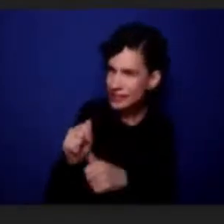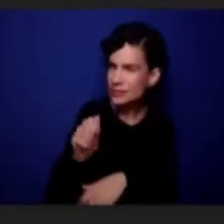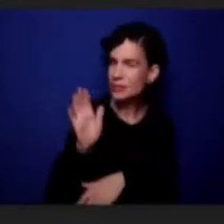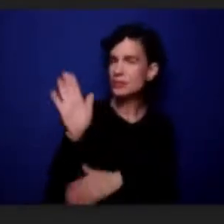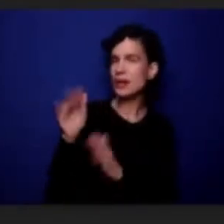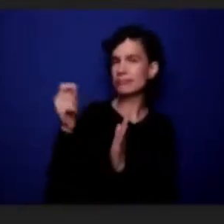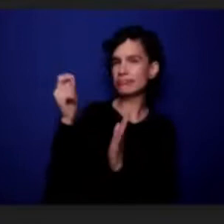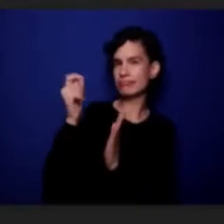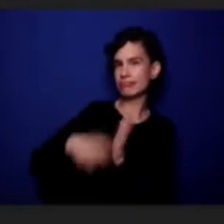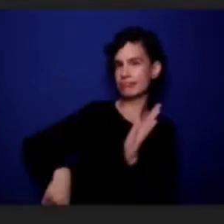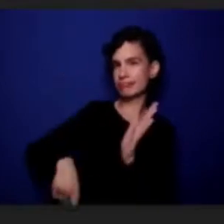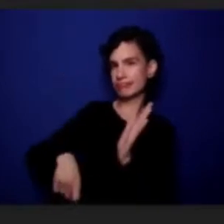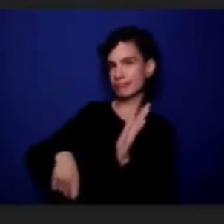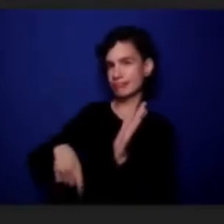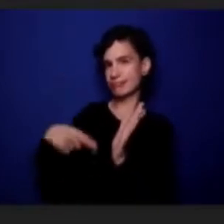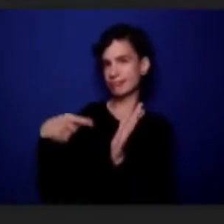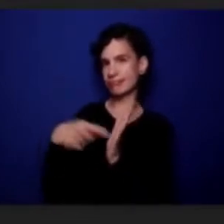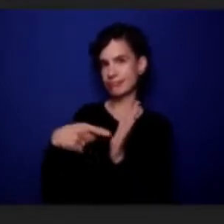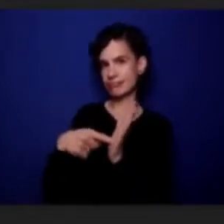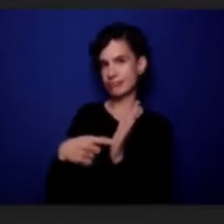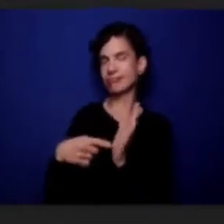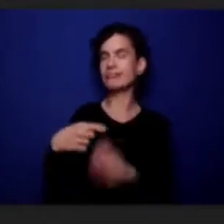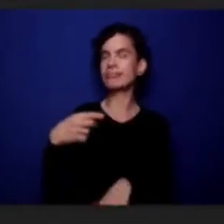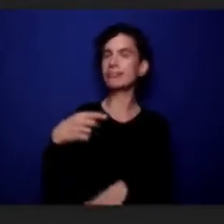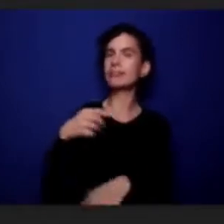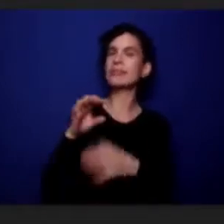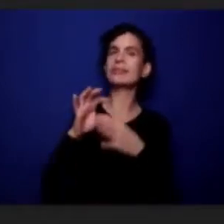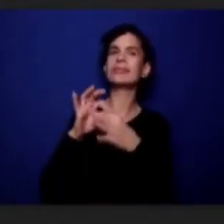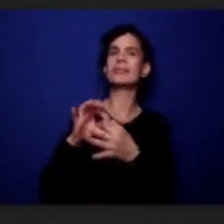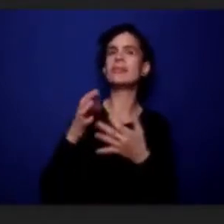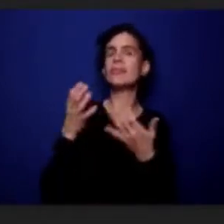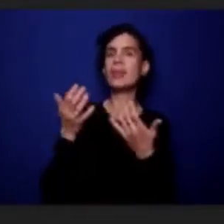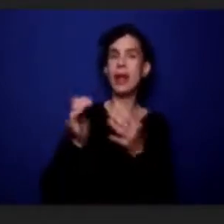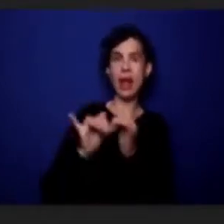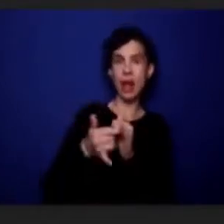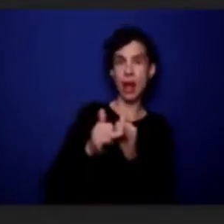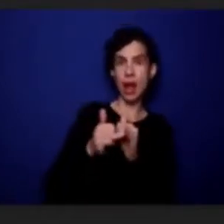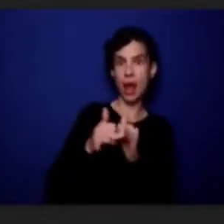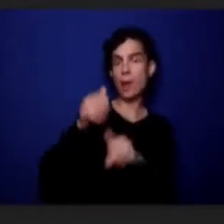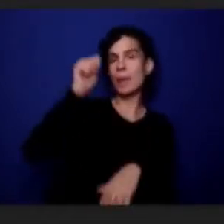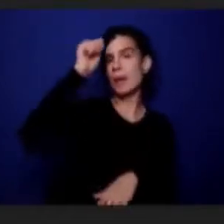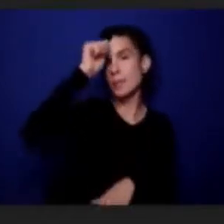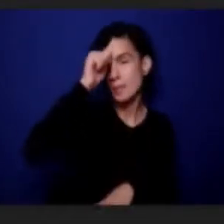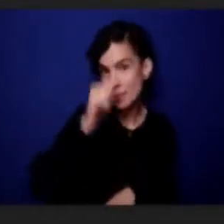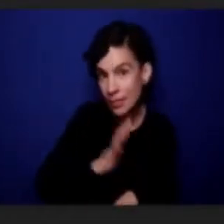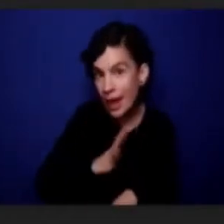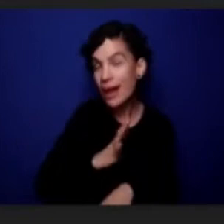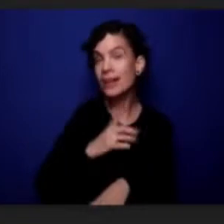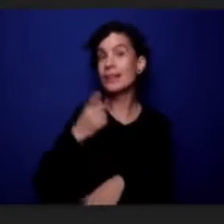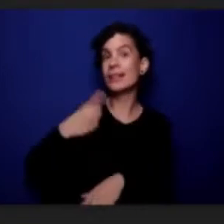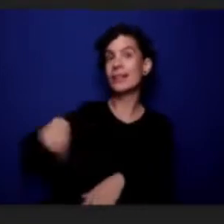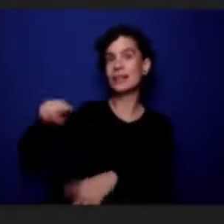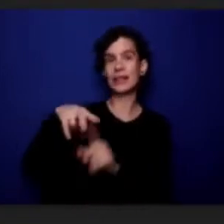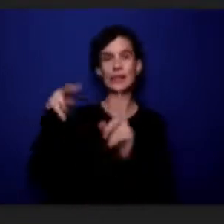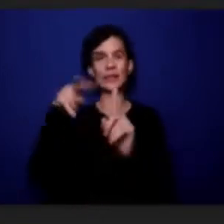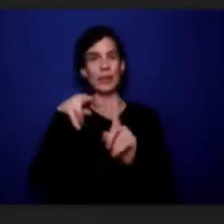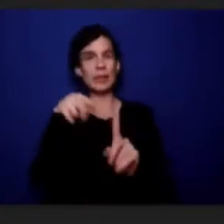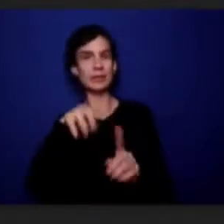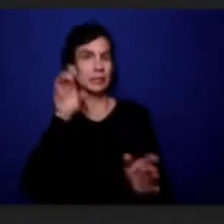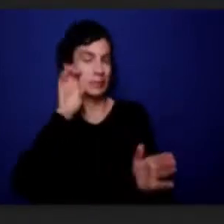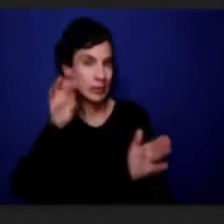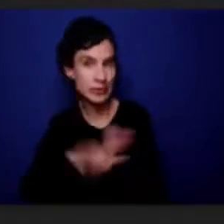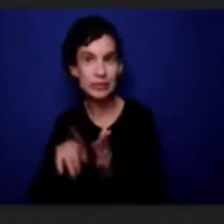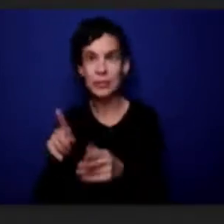of the same story, I guess. I was also really curious with your essay, Hana, about